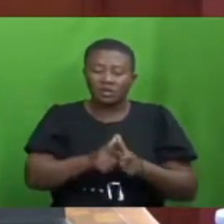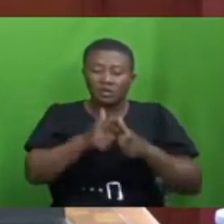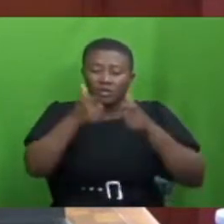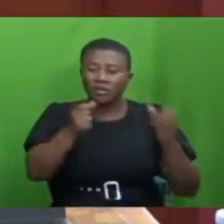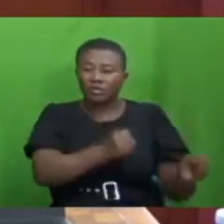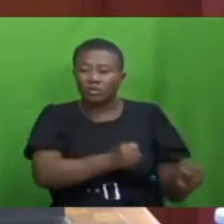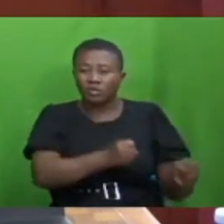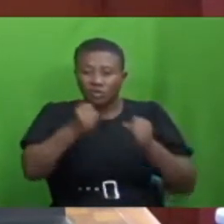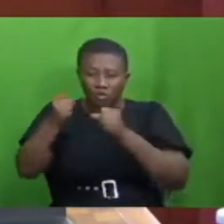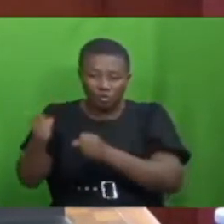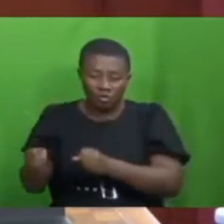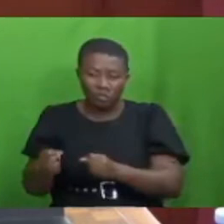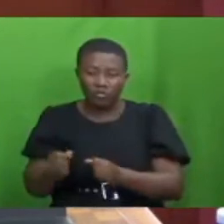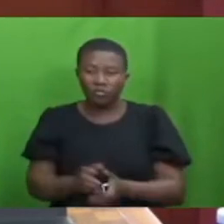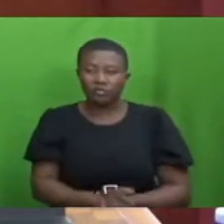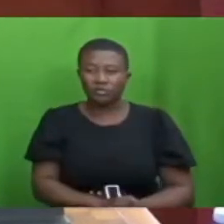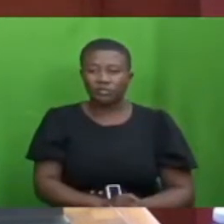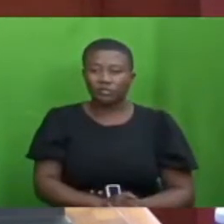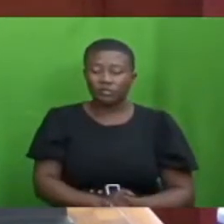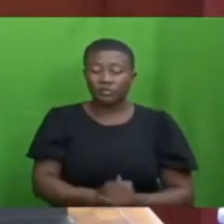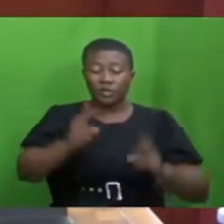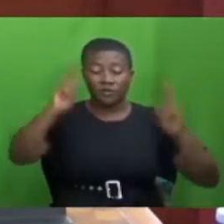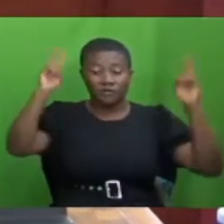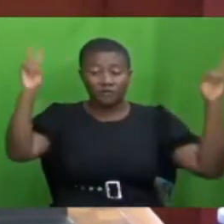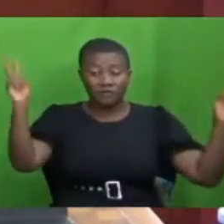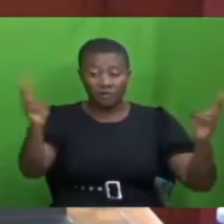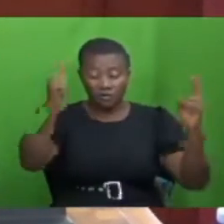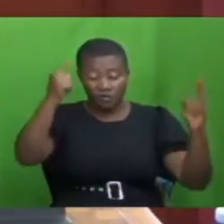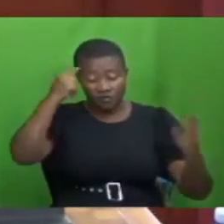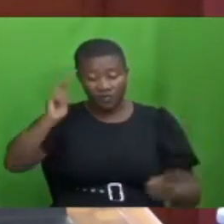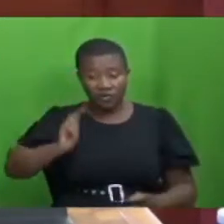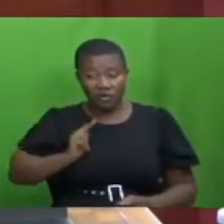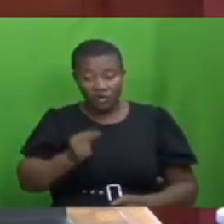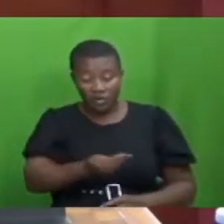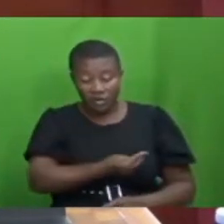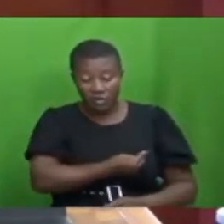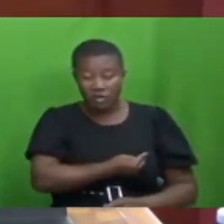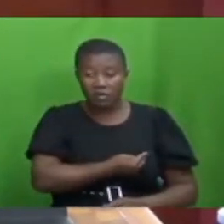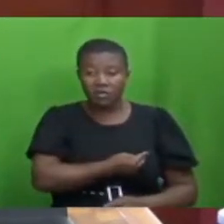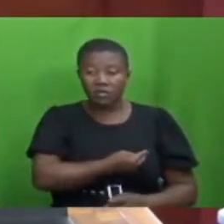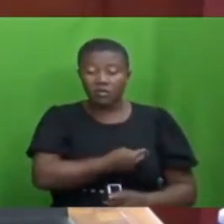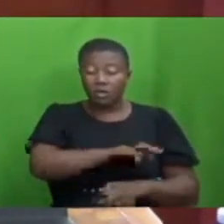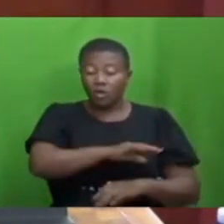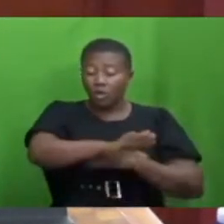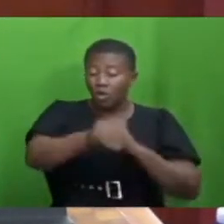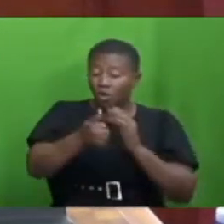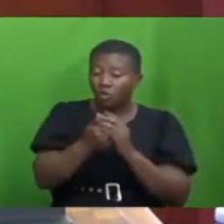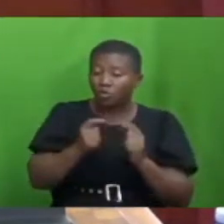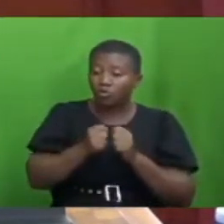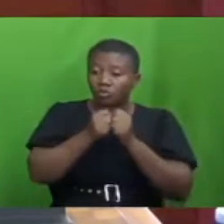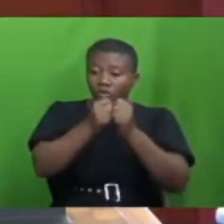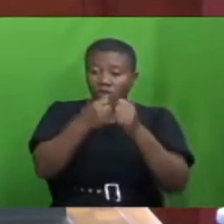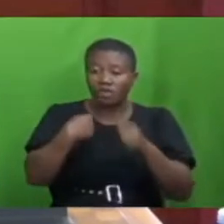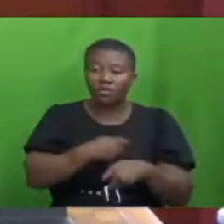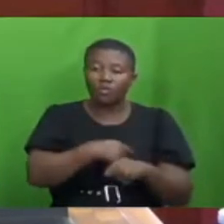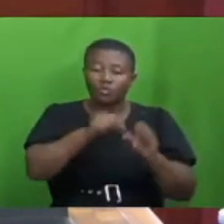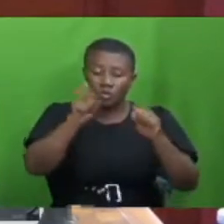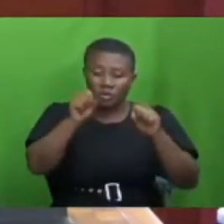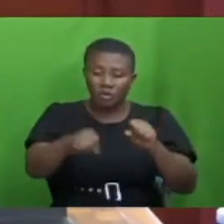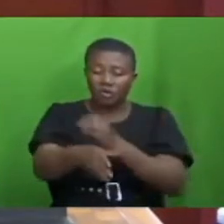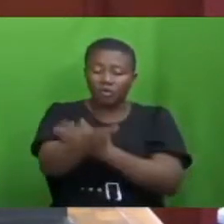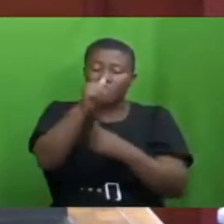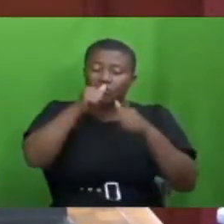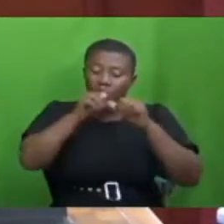God continue to bless our homeland Ghana, make her great and strong. In Kunim Yeyenya Dia. Victory